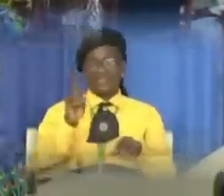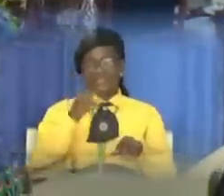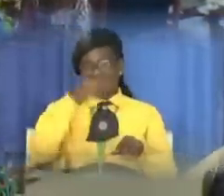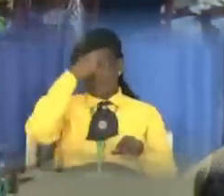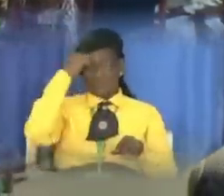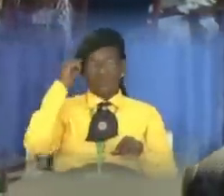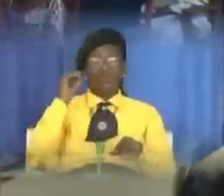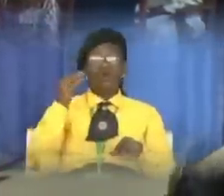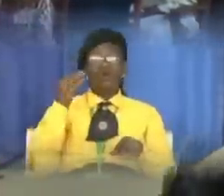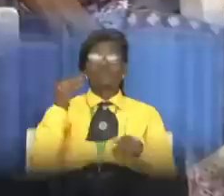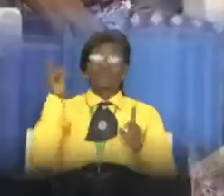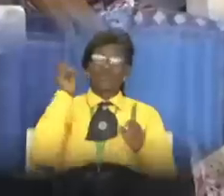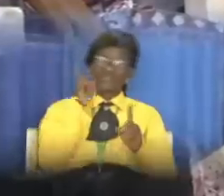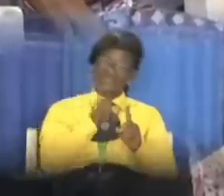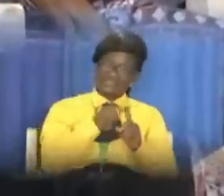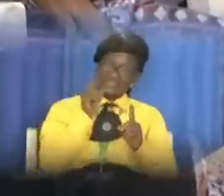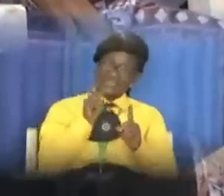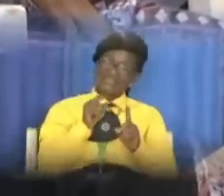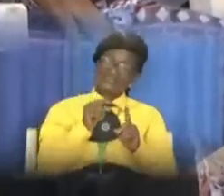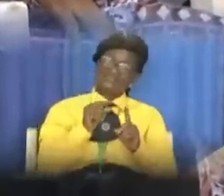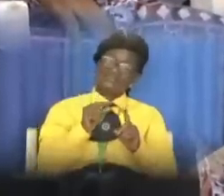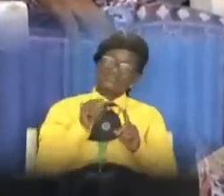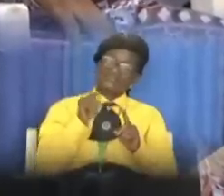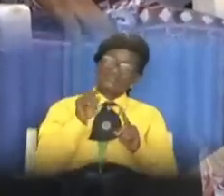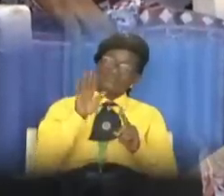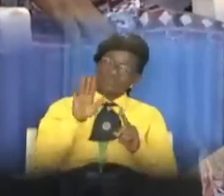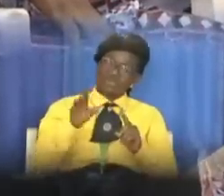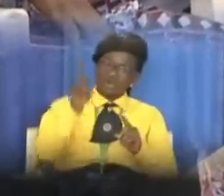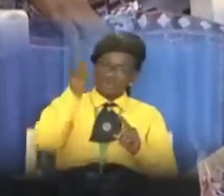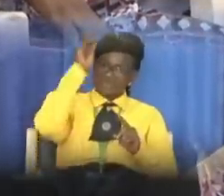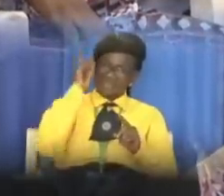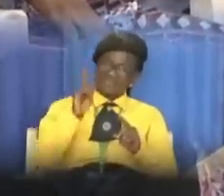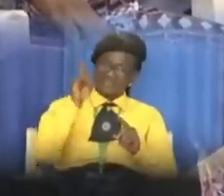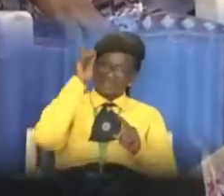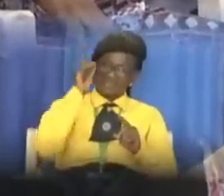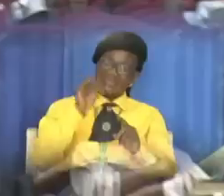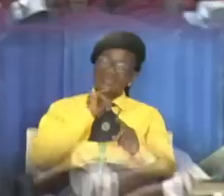Because until your destiny is activated,